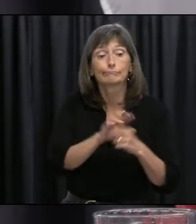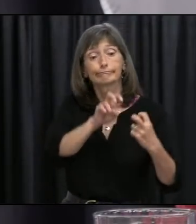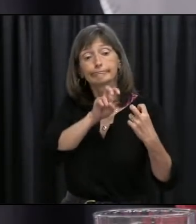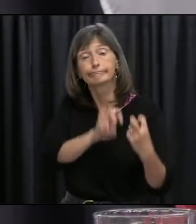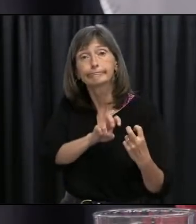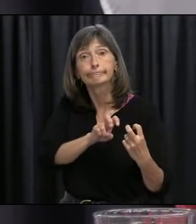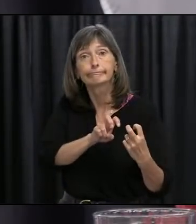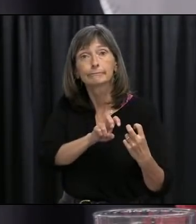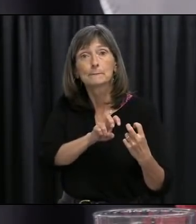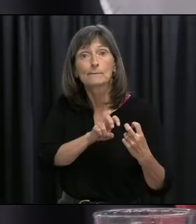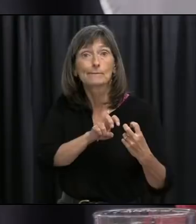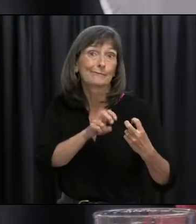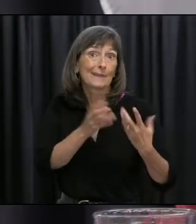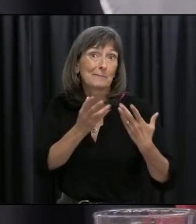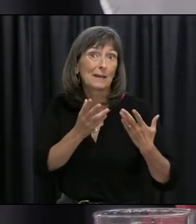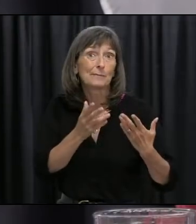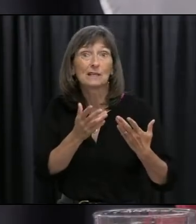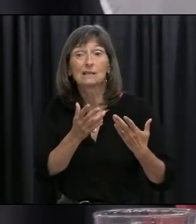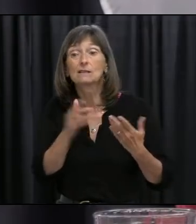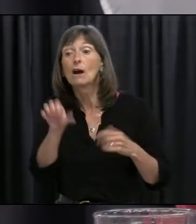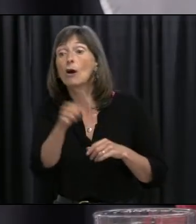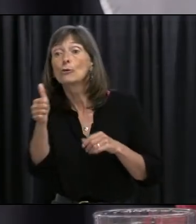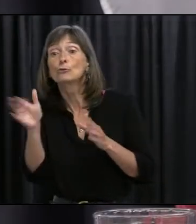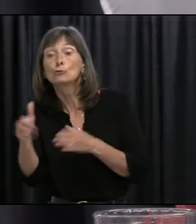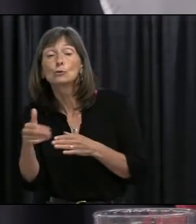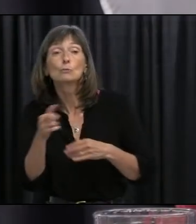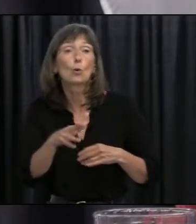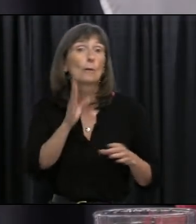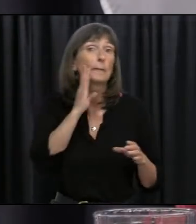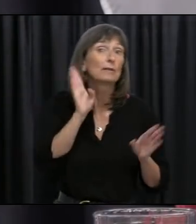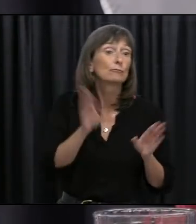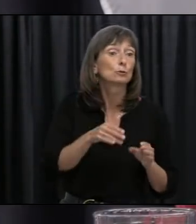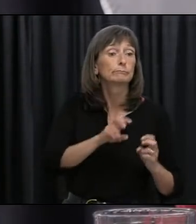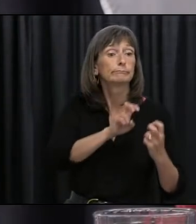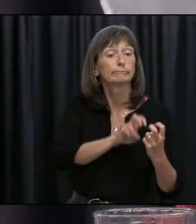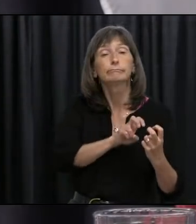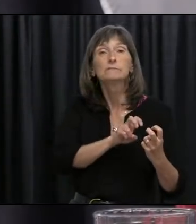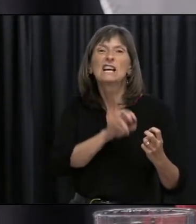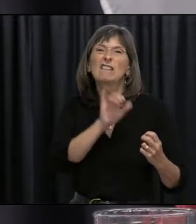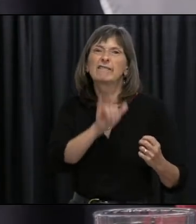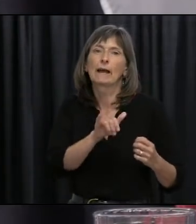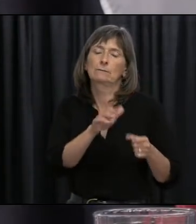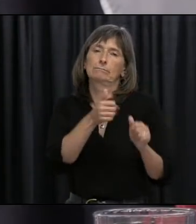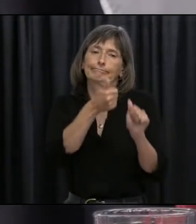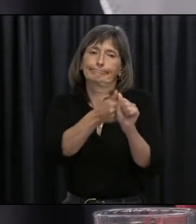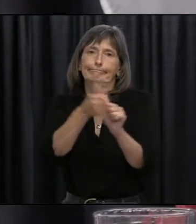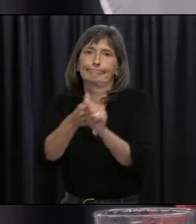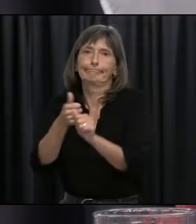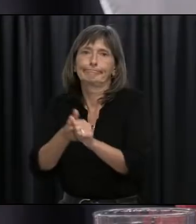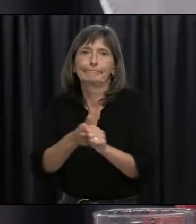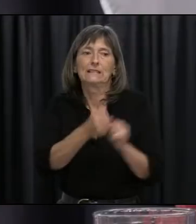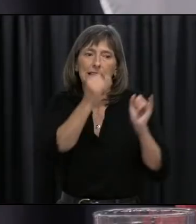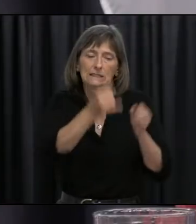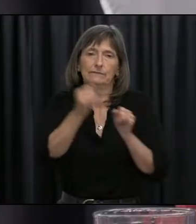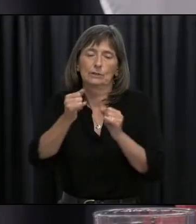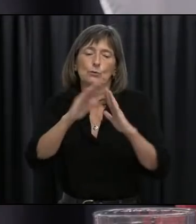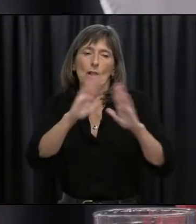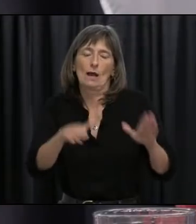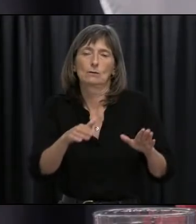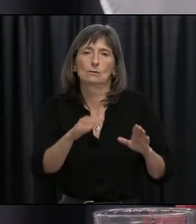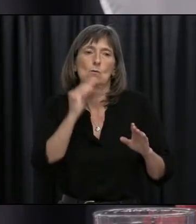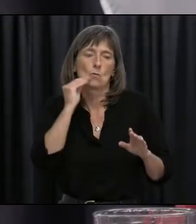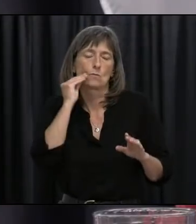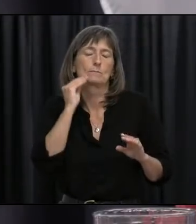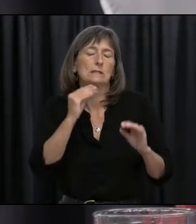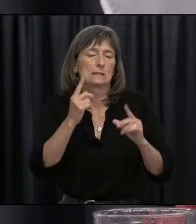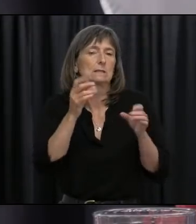home, whether it's a meeting room or visiting room or whether it's at the bedside, that would be facility and patient specific. But 6 is the